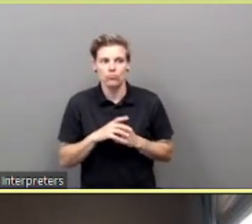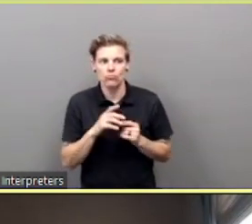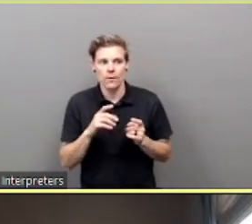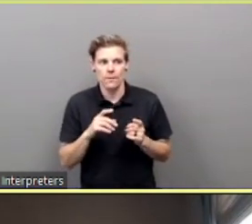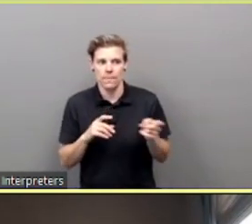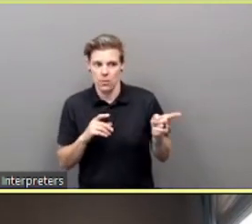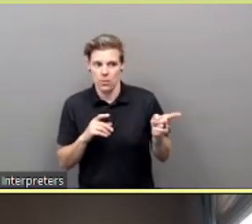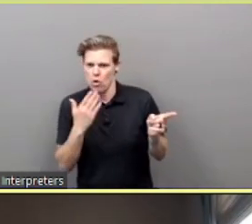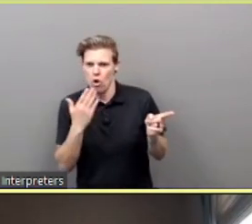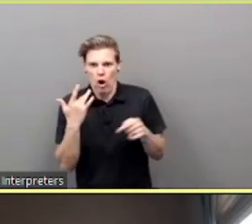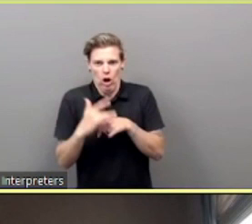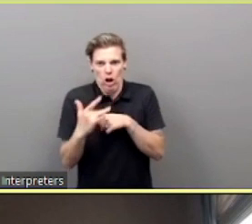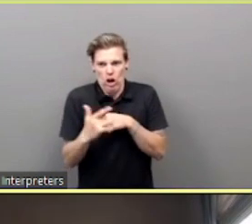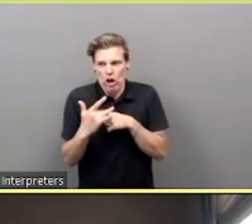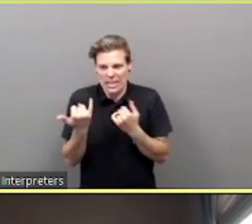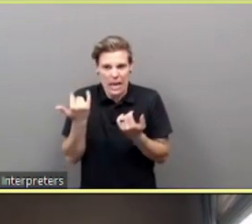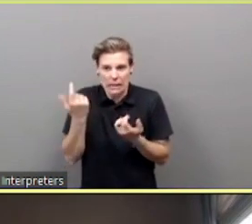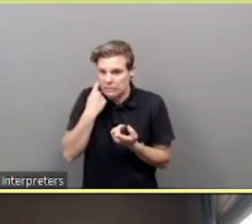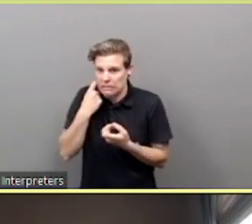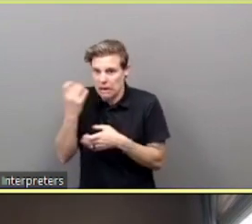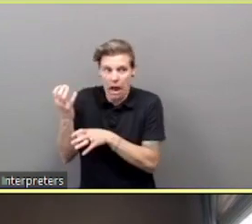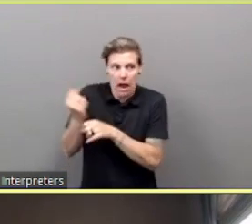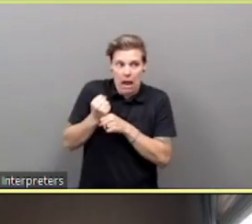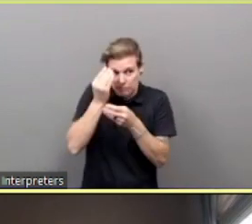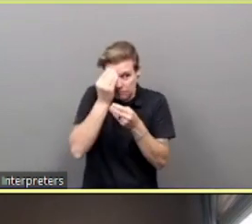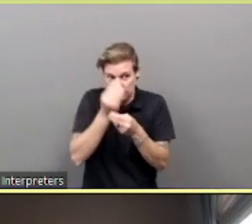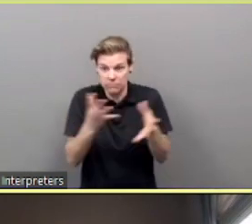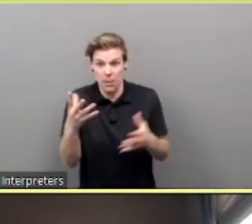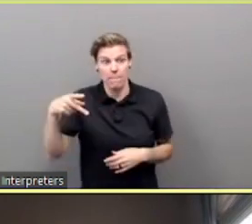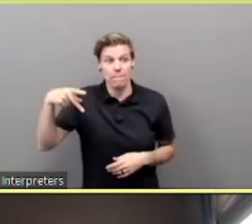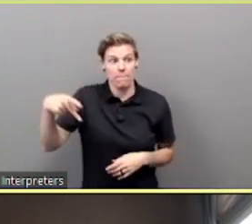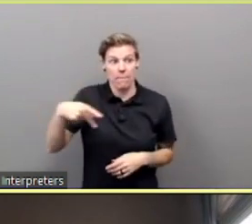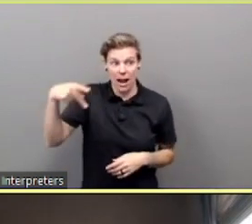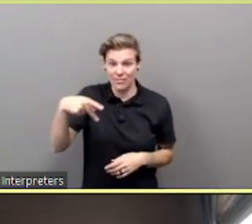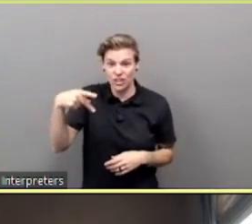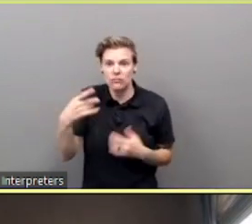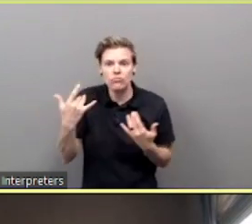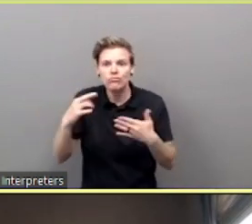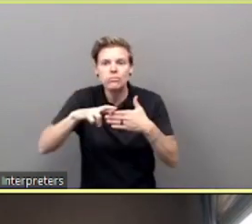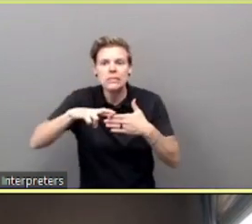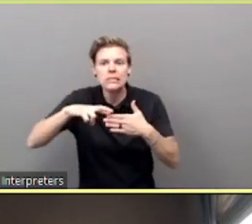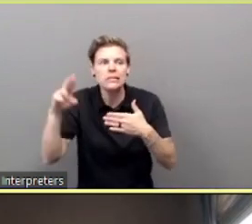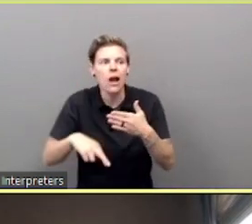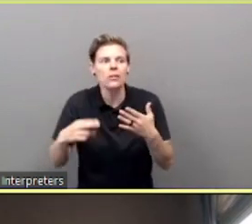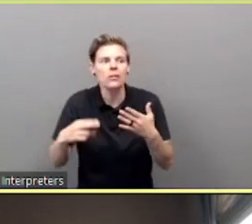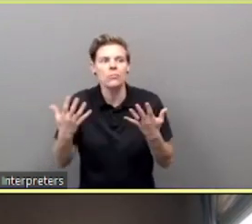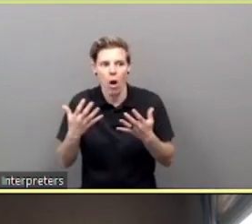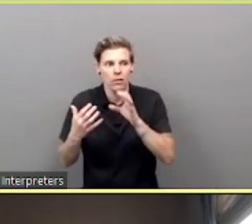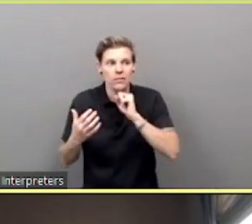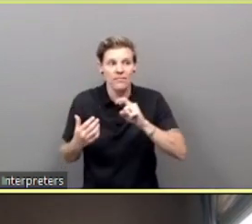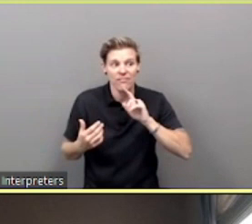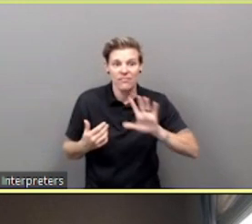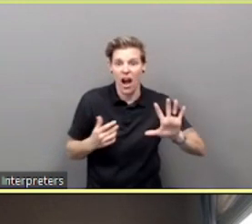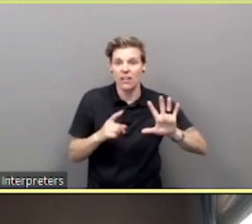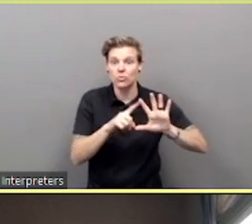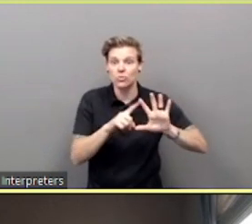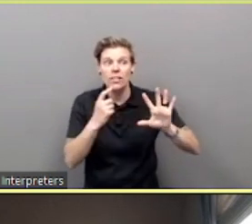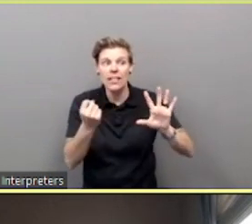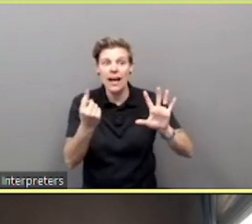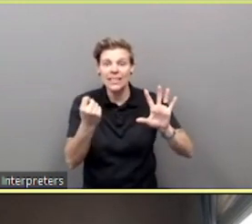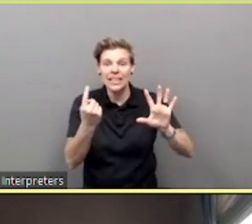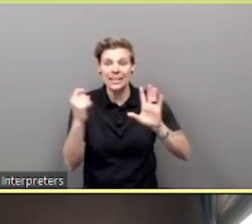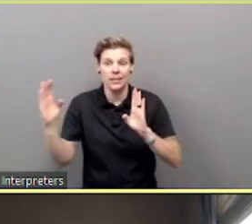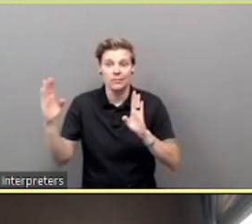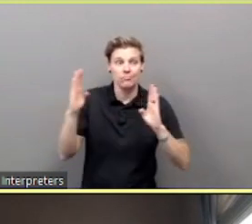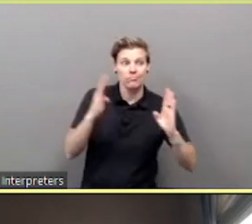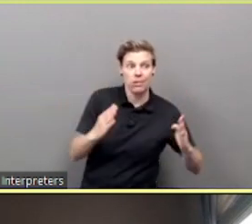that Pfizer has shown for 5 to 11-year-olds, and they will be applying for a EUA this end of